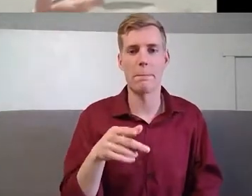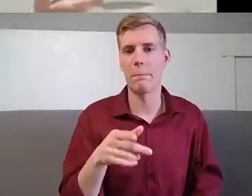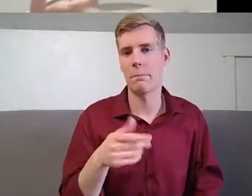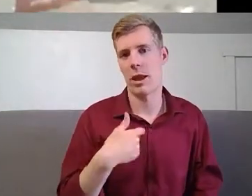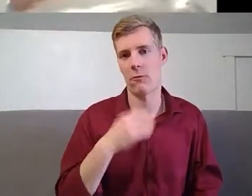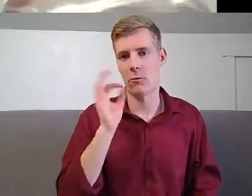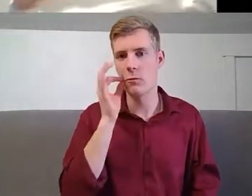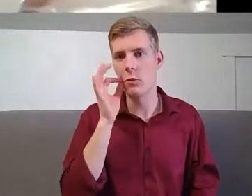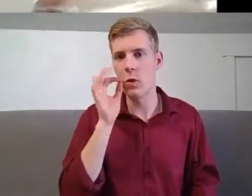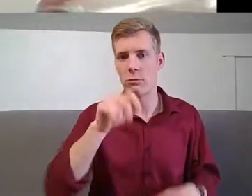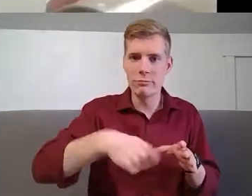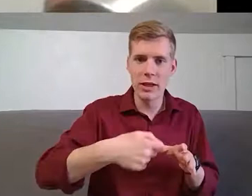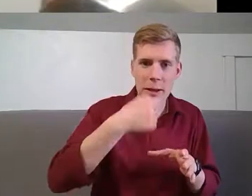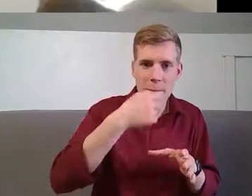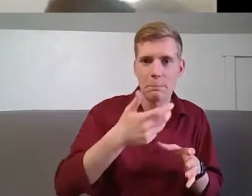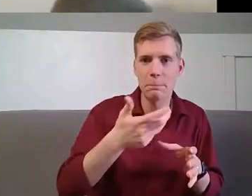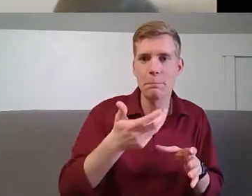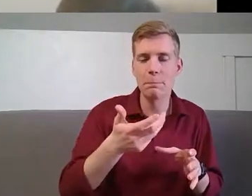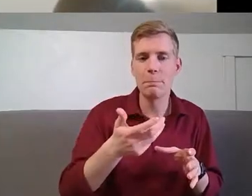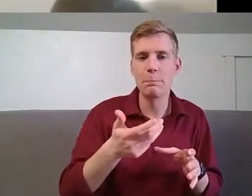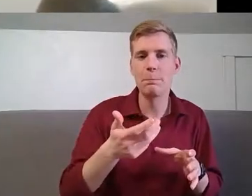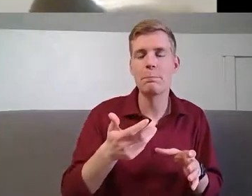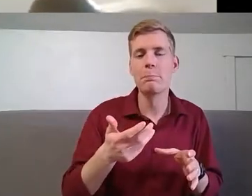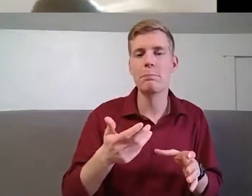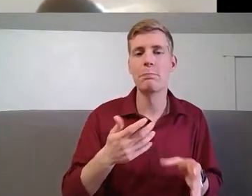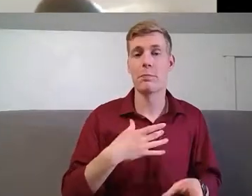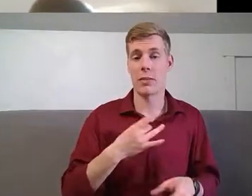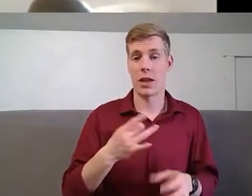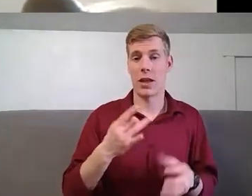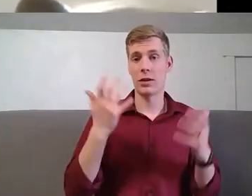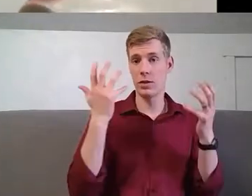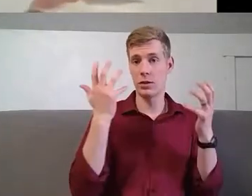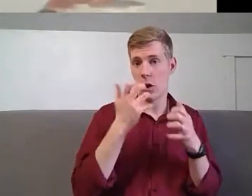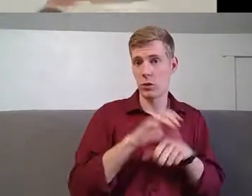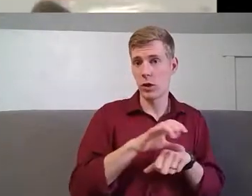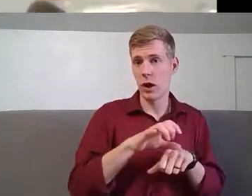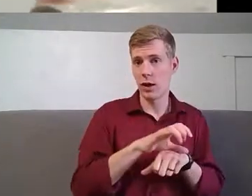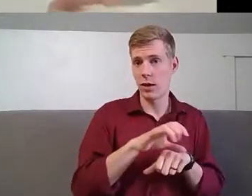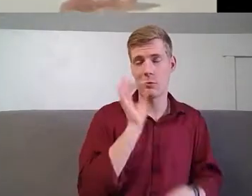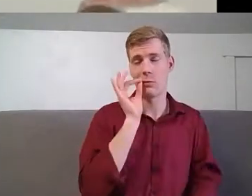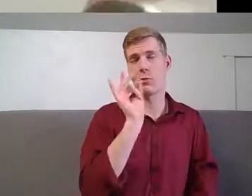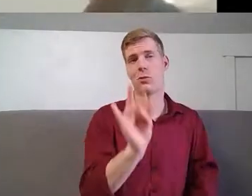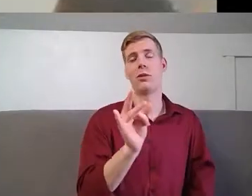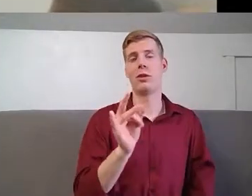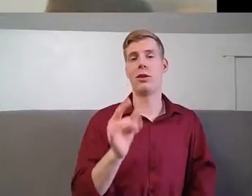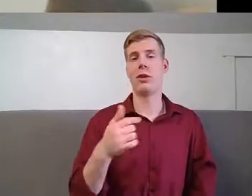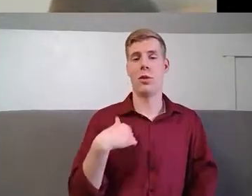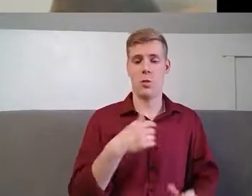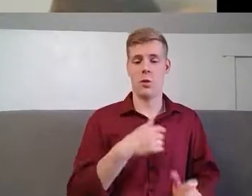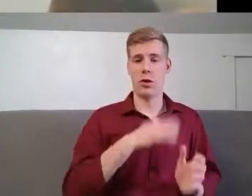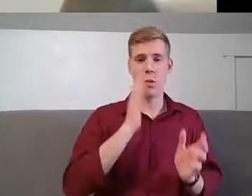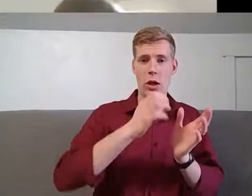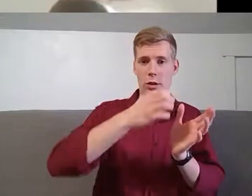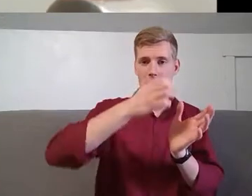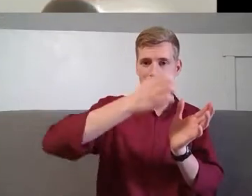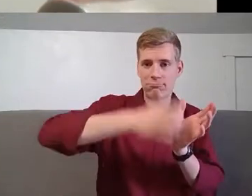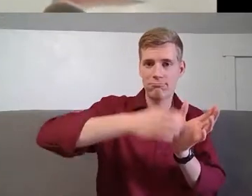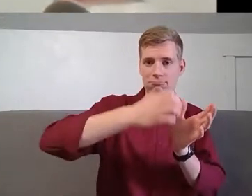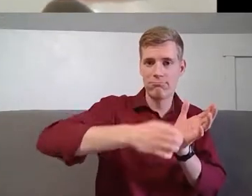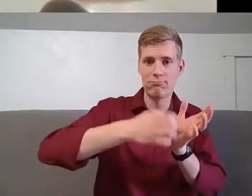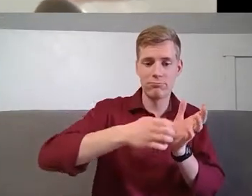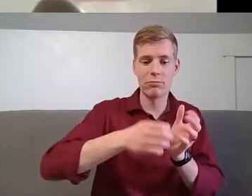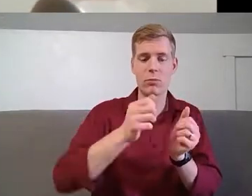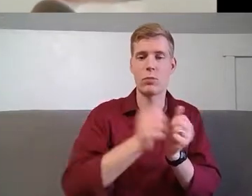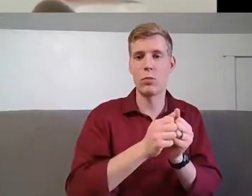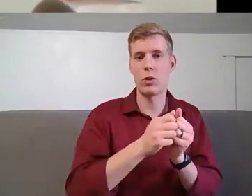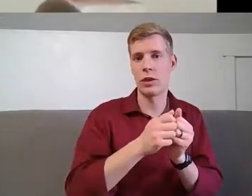with fruit. Another thing is we like dark chocolate at our house, and we grate dark chocolate over